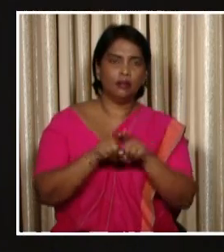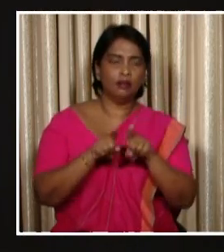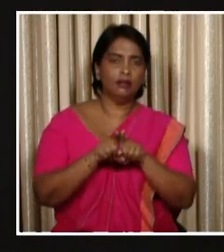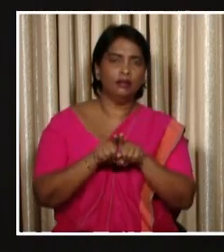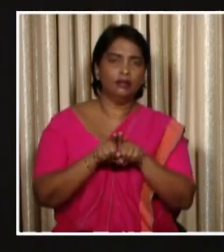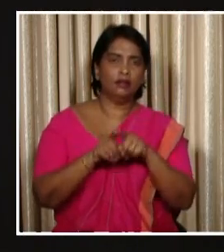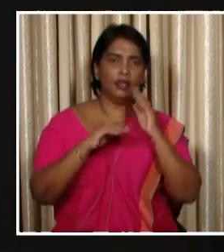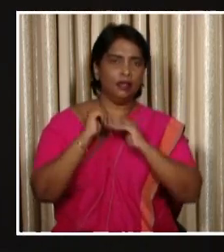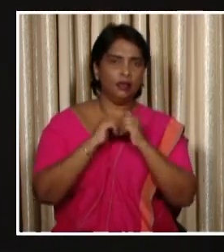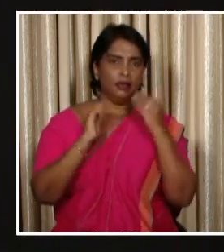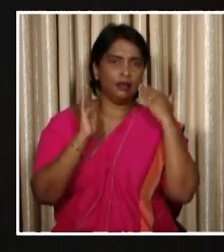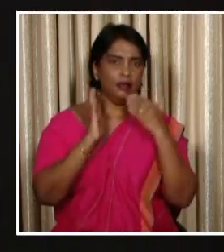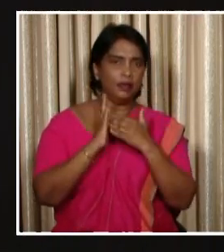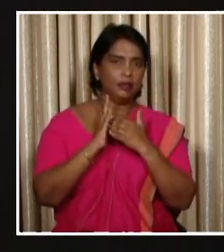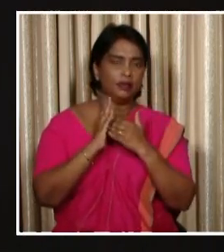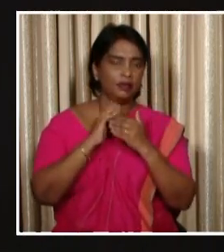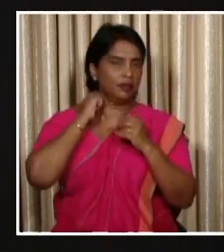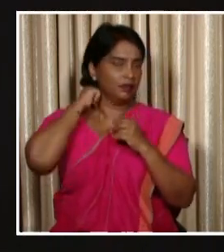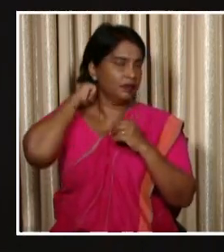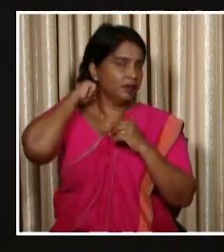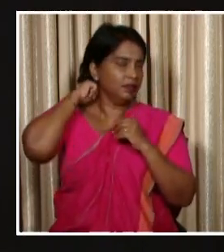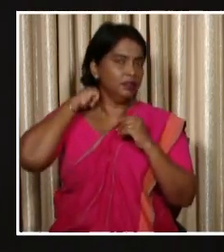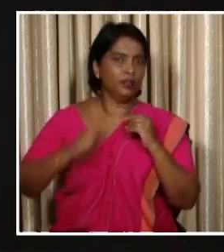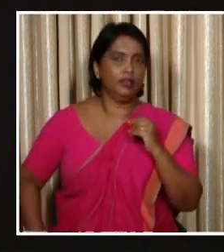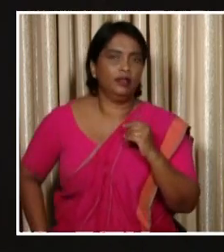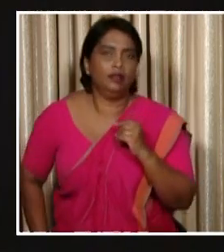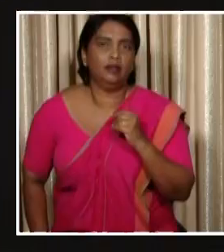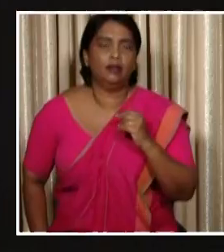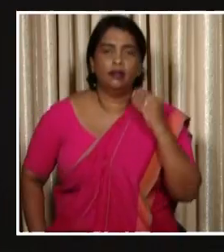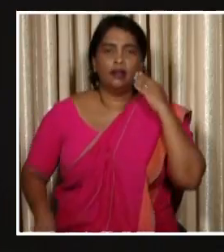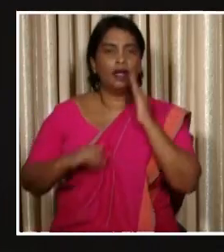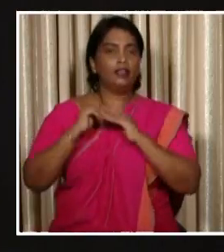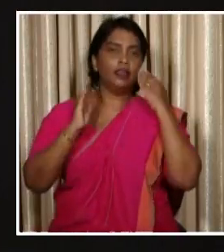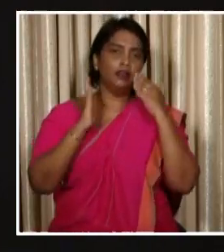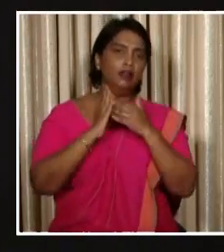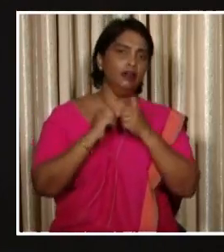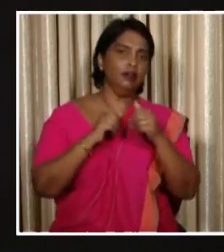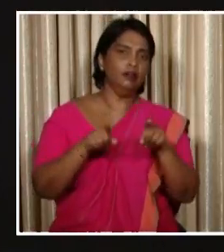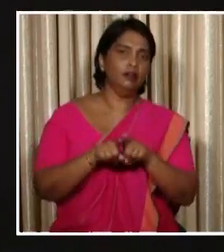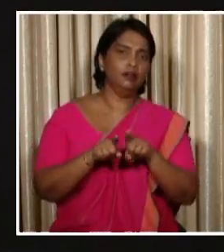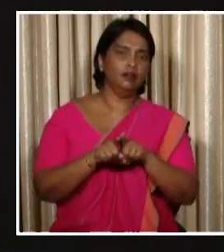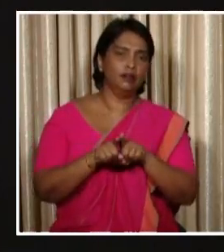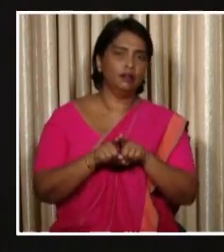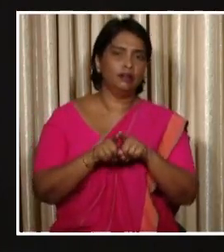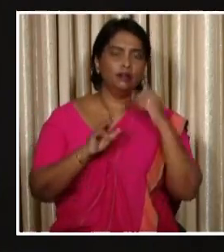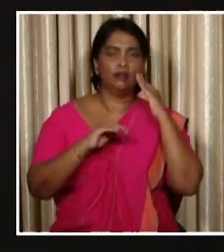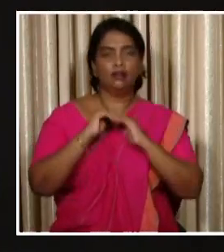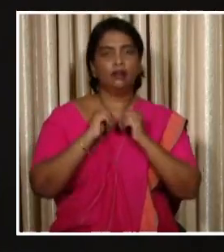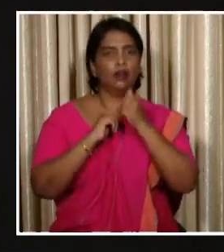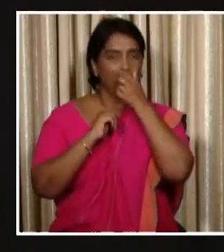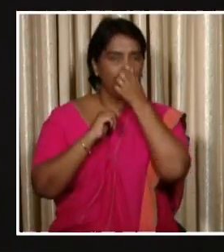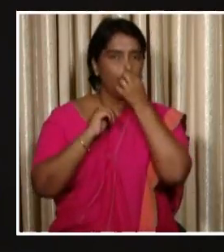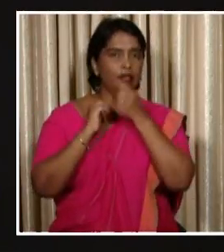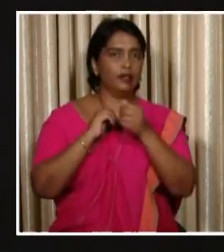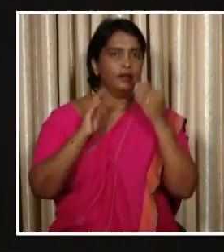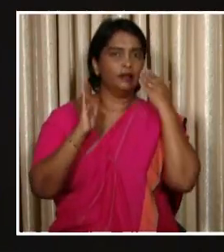relationships are taken to a level that we are able Honorable to... Dr. Harshana Suriyapperuma, you have 2 more minutes. That we are able to bring